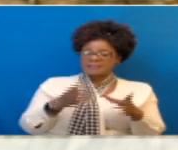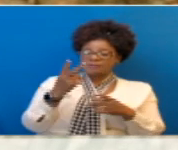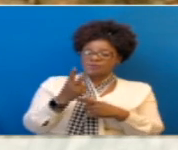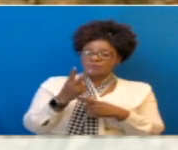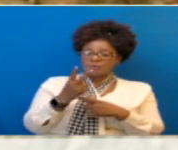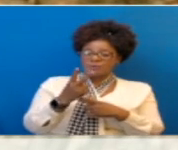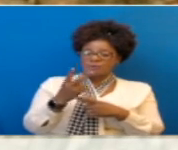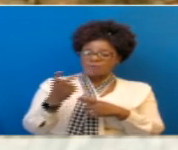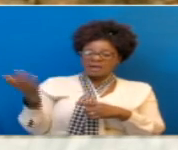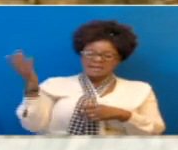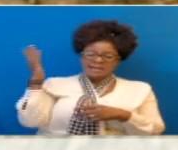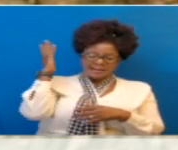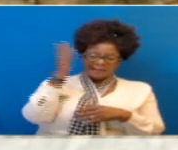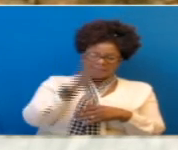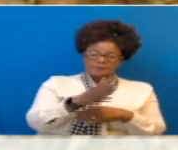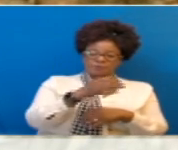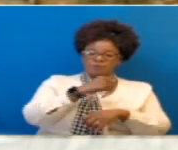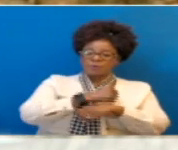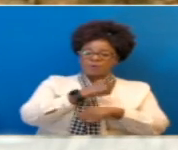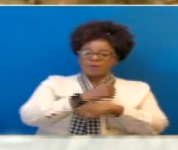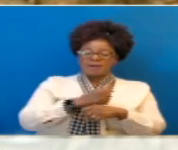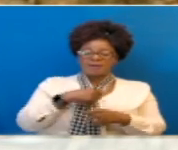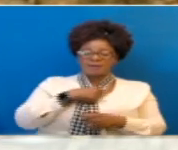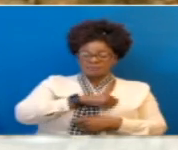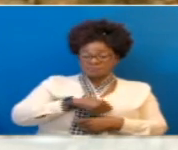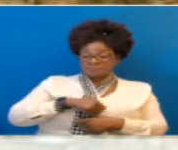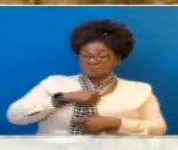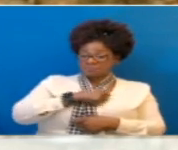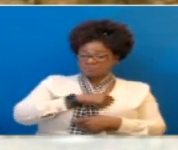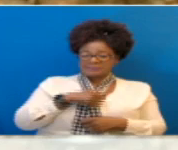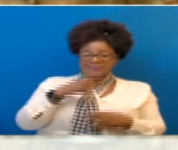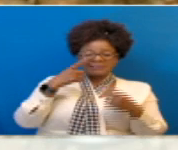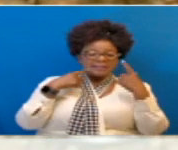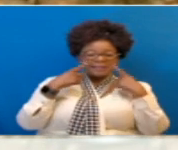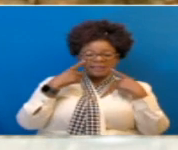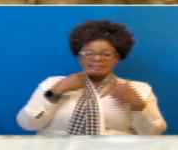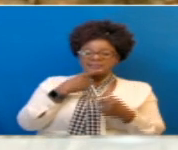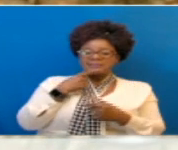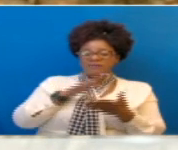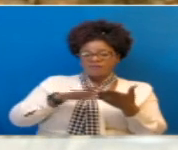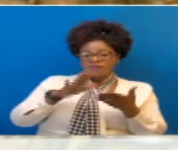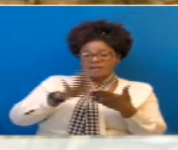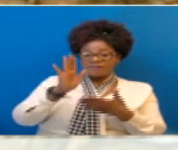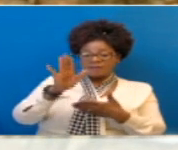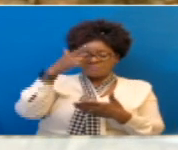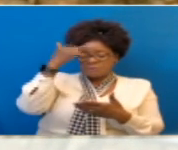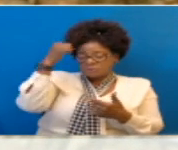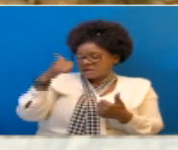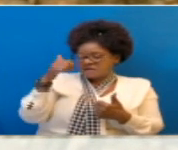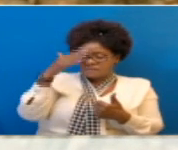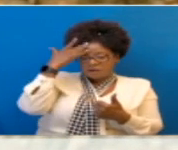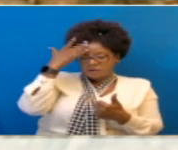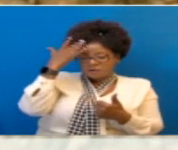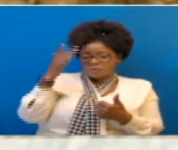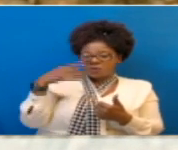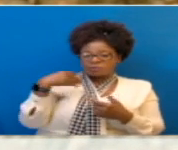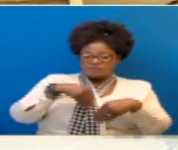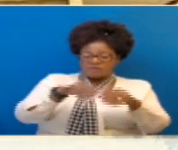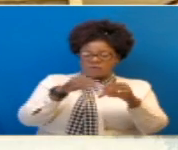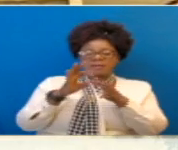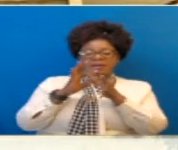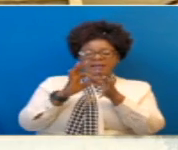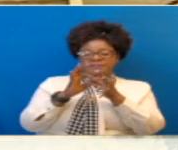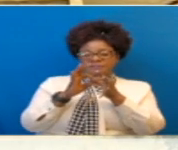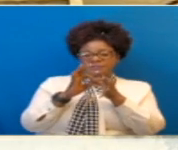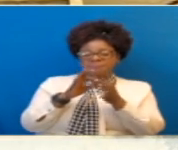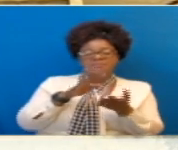He came straight to school. He apologized. He cried to me and told me to forgive him, since he never knew. He was just following the culture, and